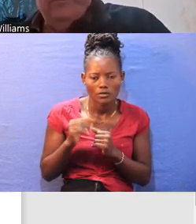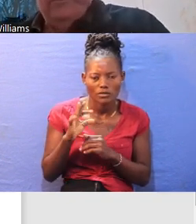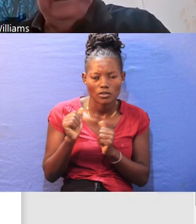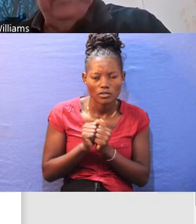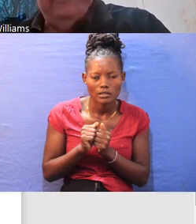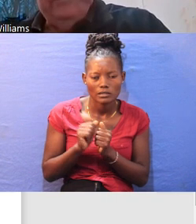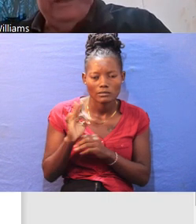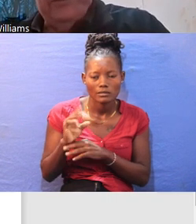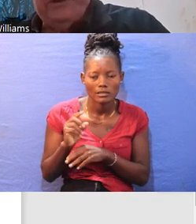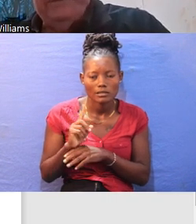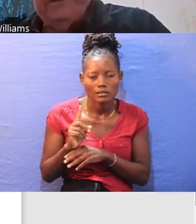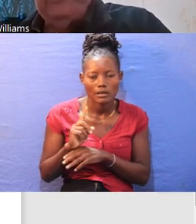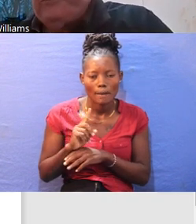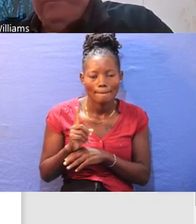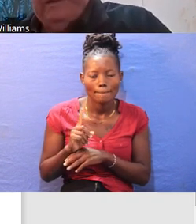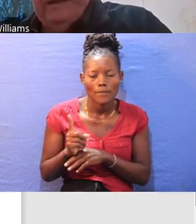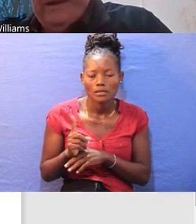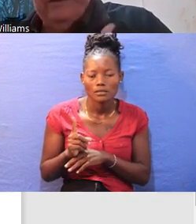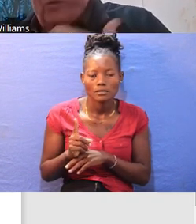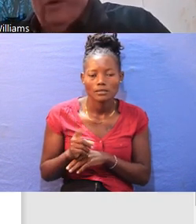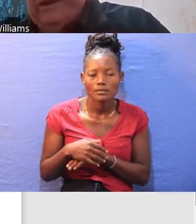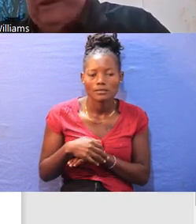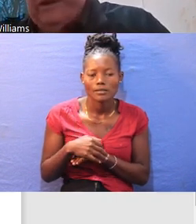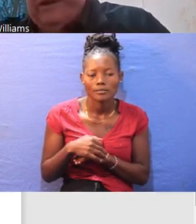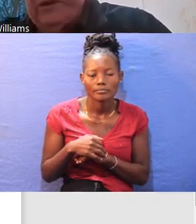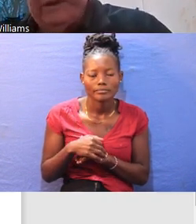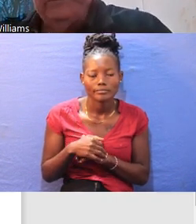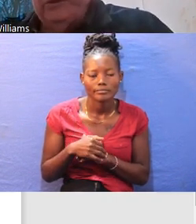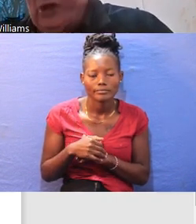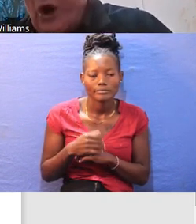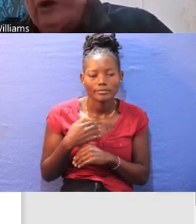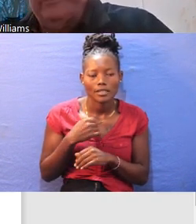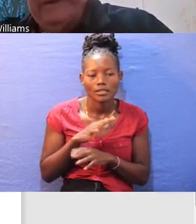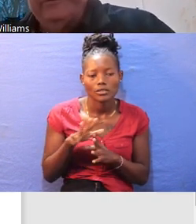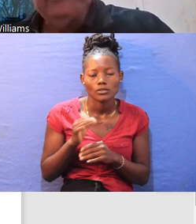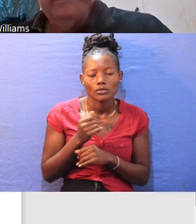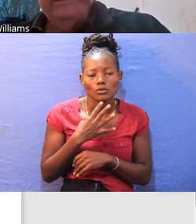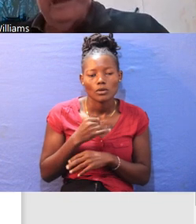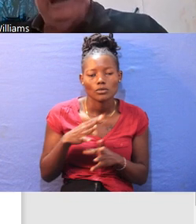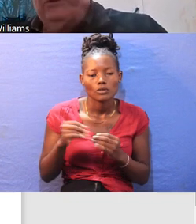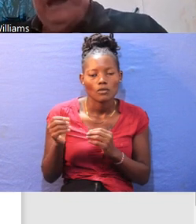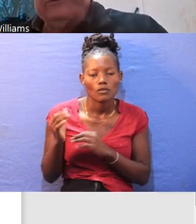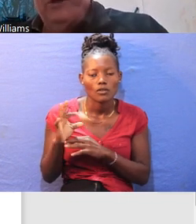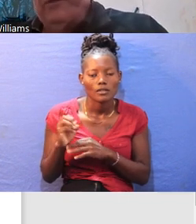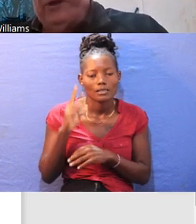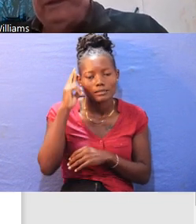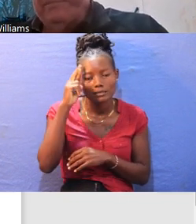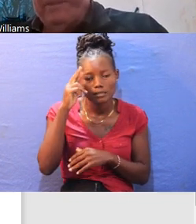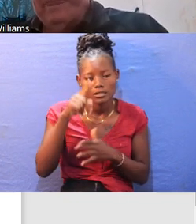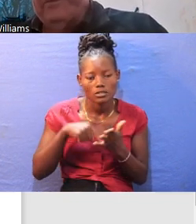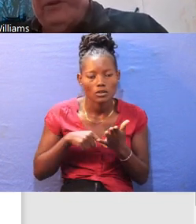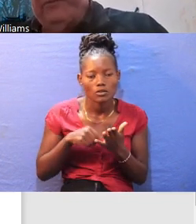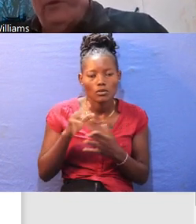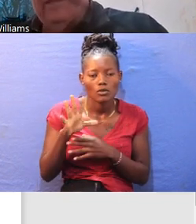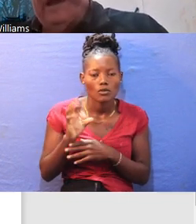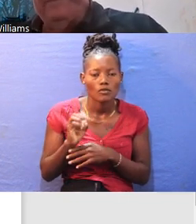I'm going to run anywhere from 10 to 30 meters, typically around 20 to 30 yards or meters. I don't like to go over 30.